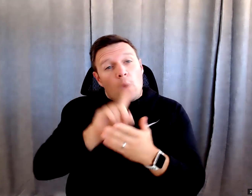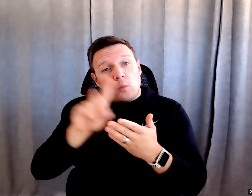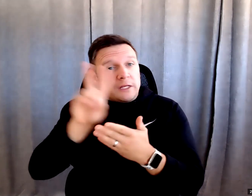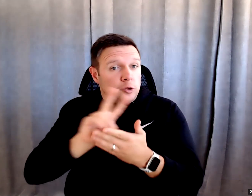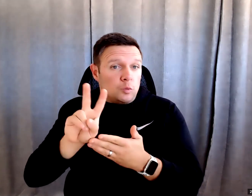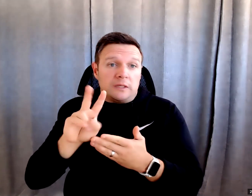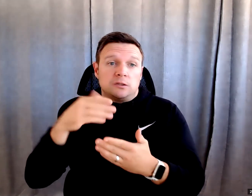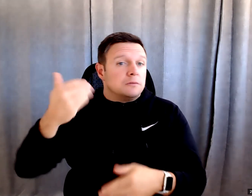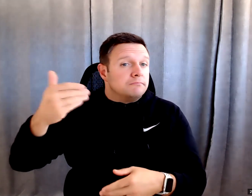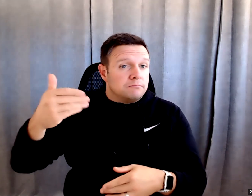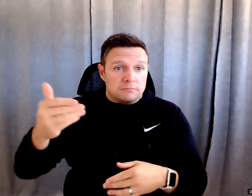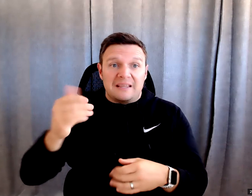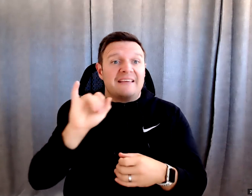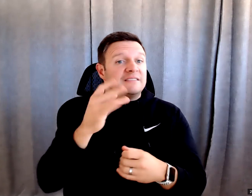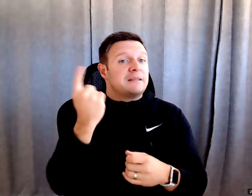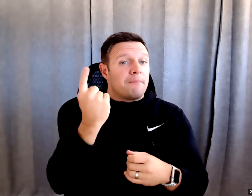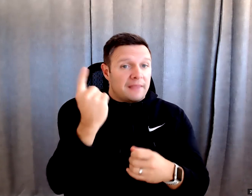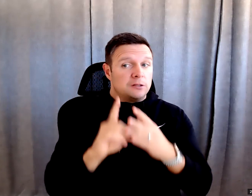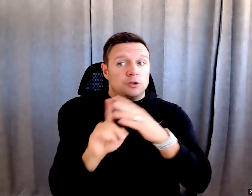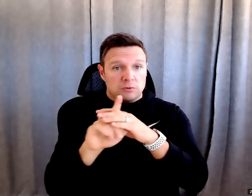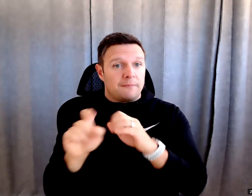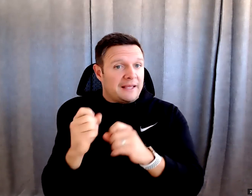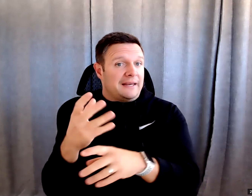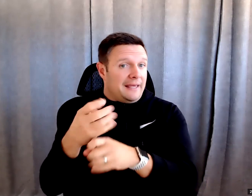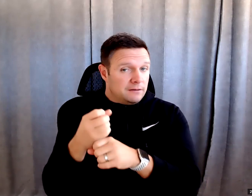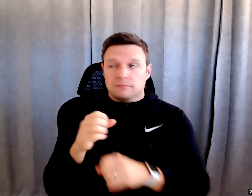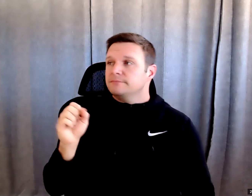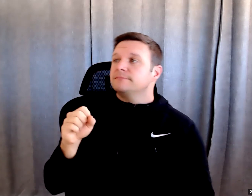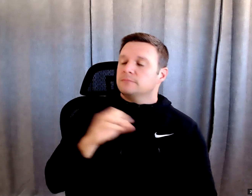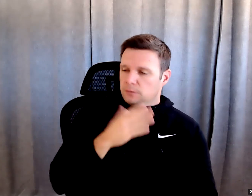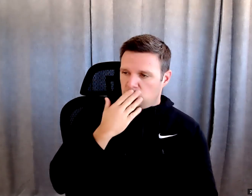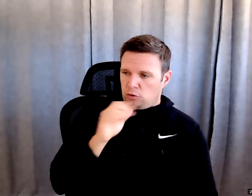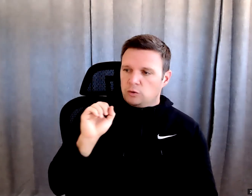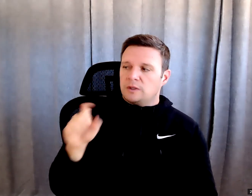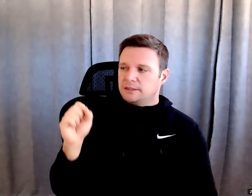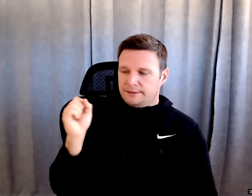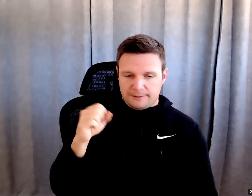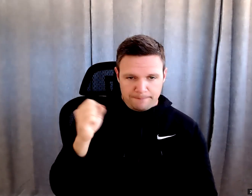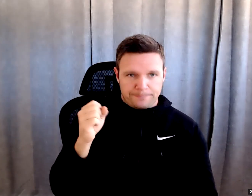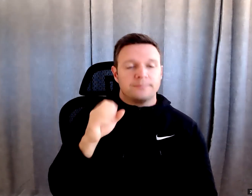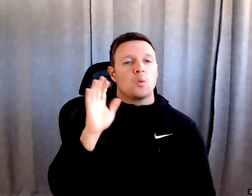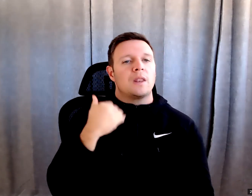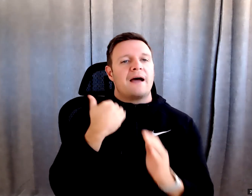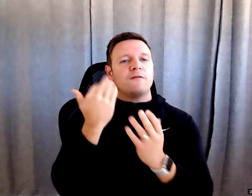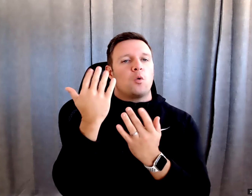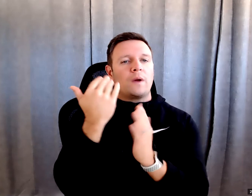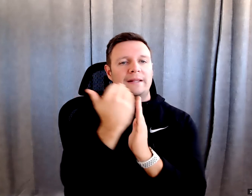halfway through the semester if something's returned? Yeah, that's a great question. Yes, there will be a wait list